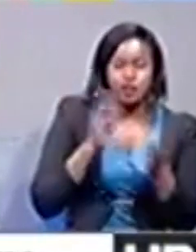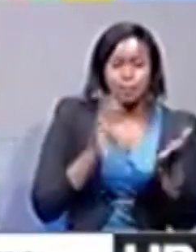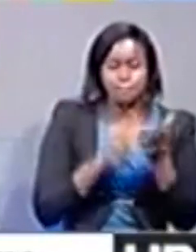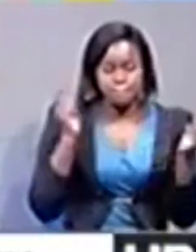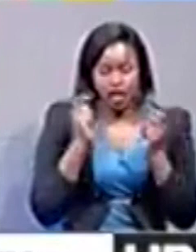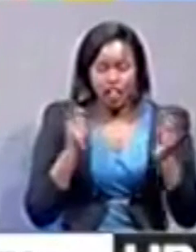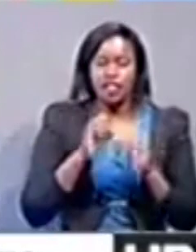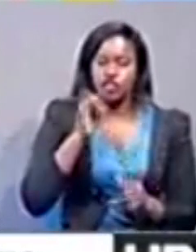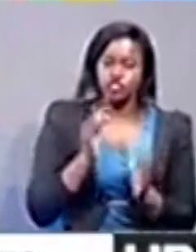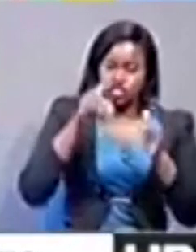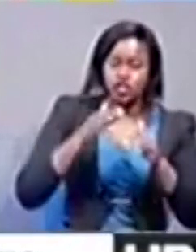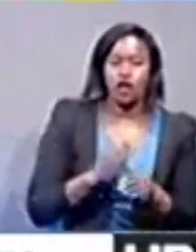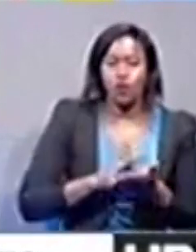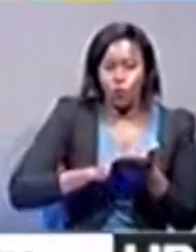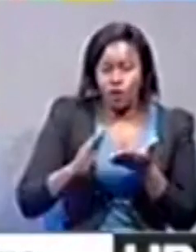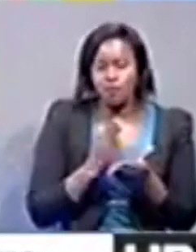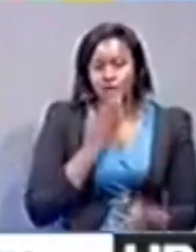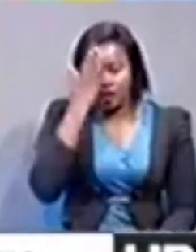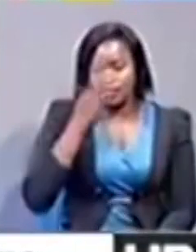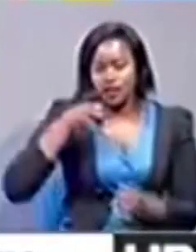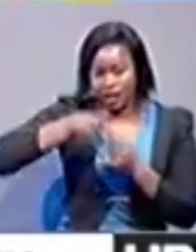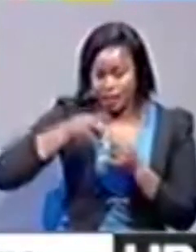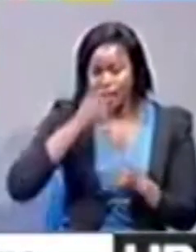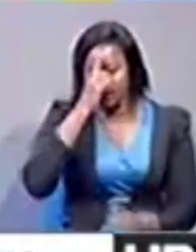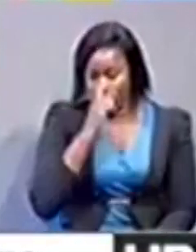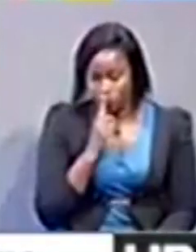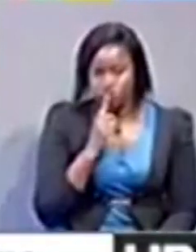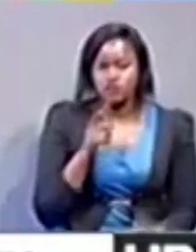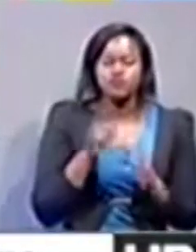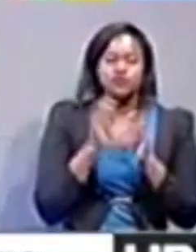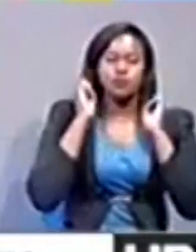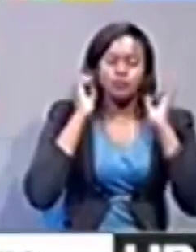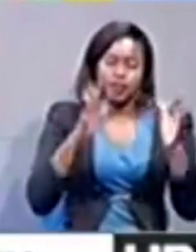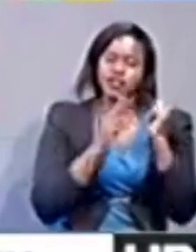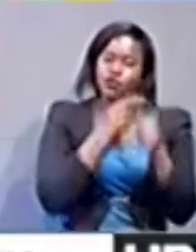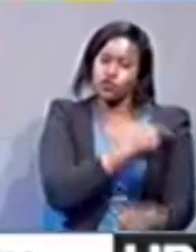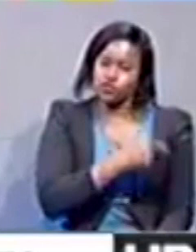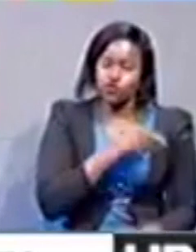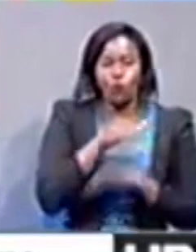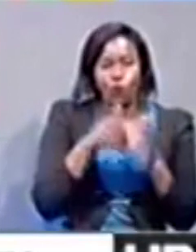Masaka, Hoima, Mbarara, Kabare, Fort Potro, and Mbende hospitals.